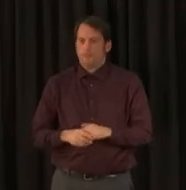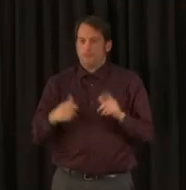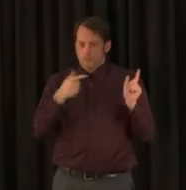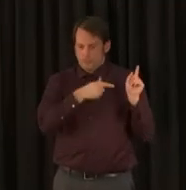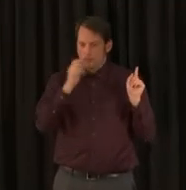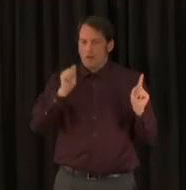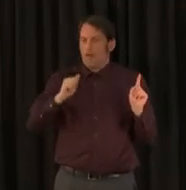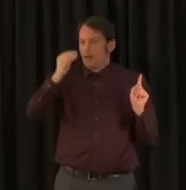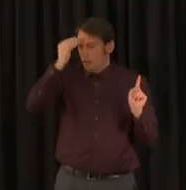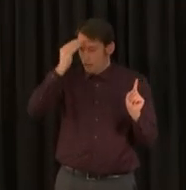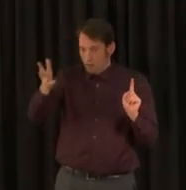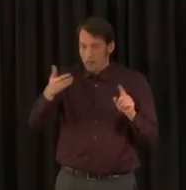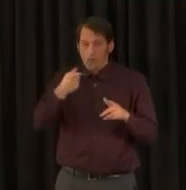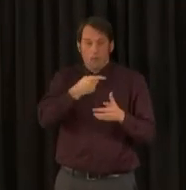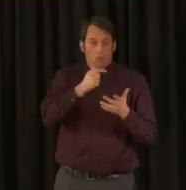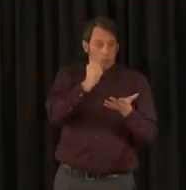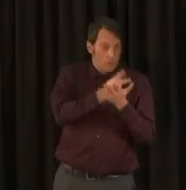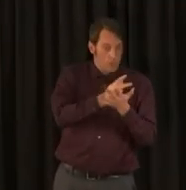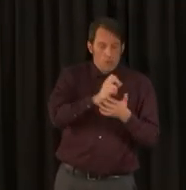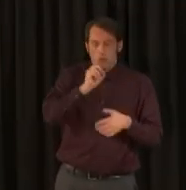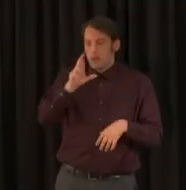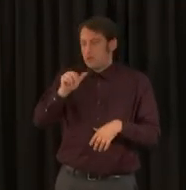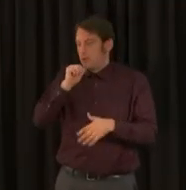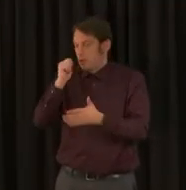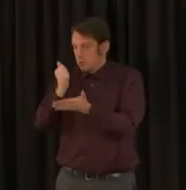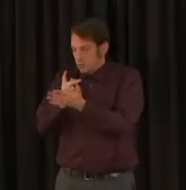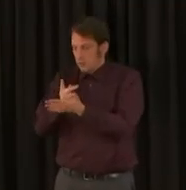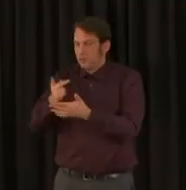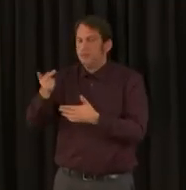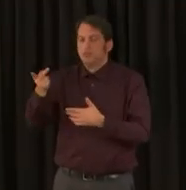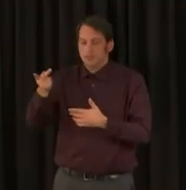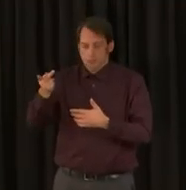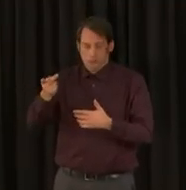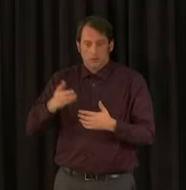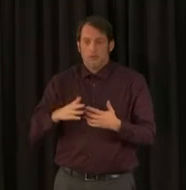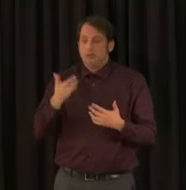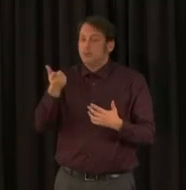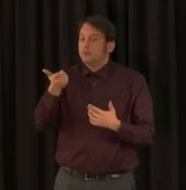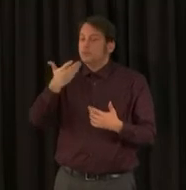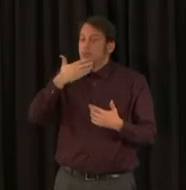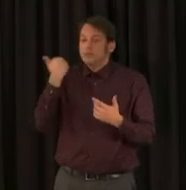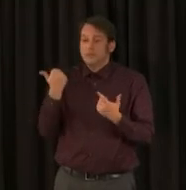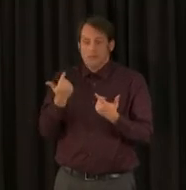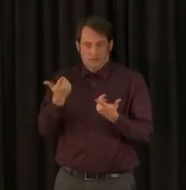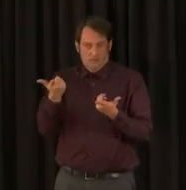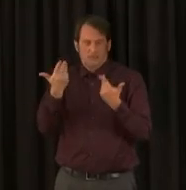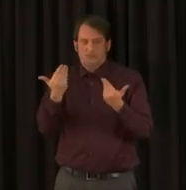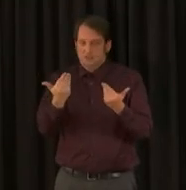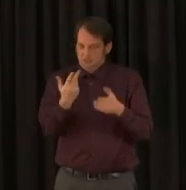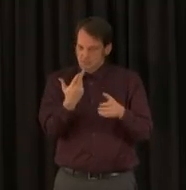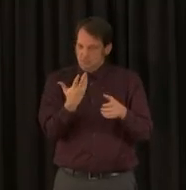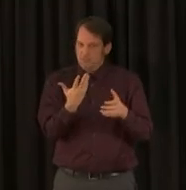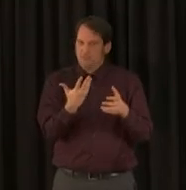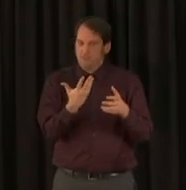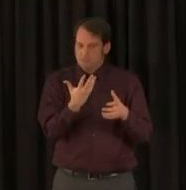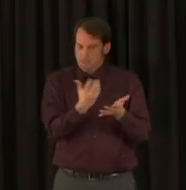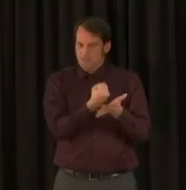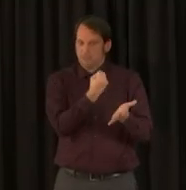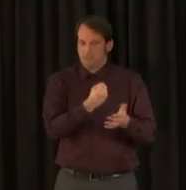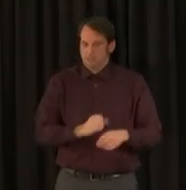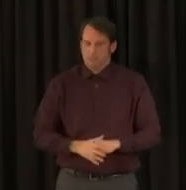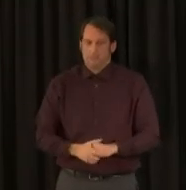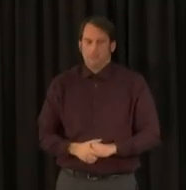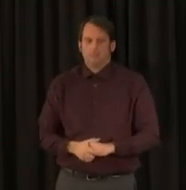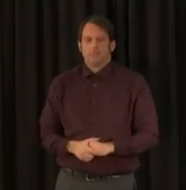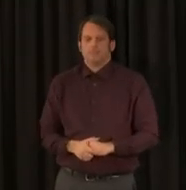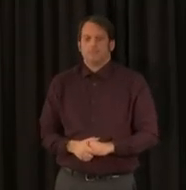you are actually now eligible to apply. So that's one of the pivots that we were making. And so what we'll do now